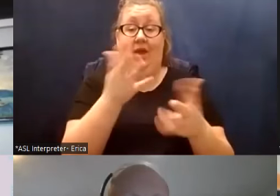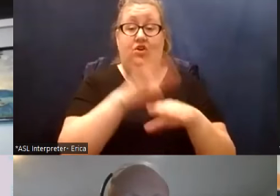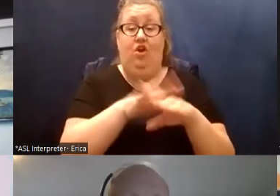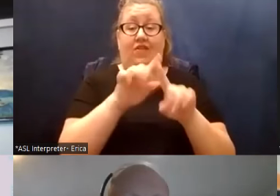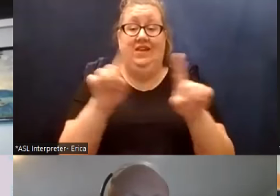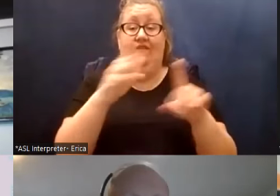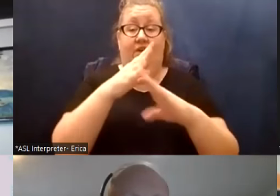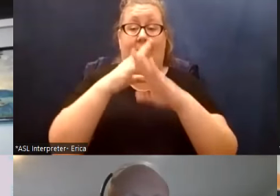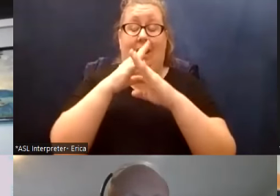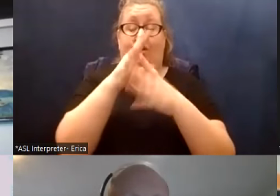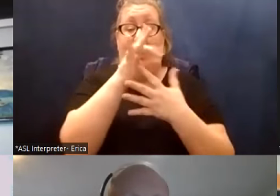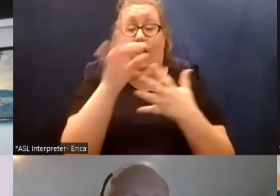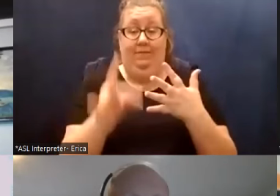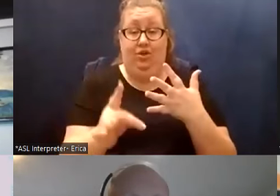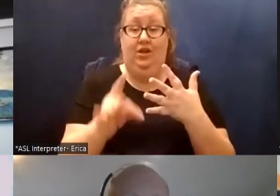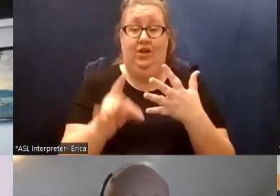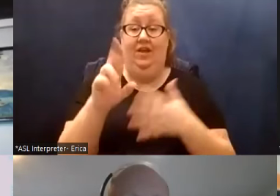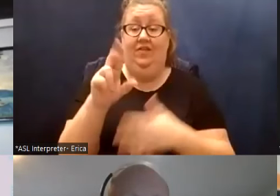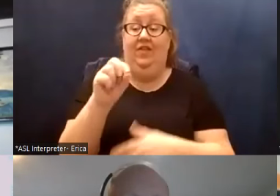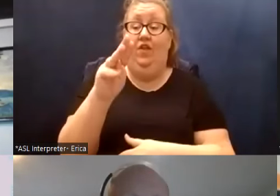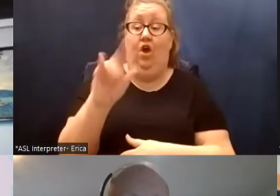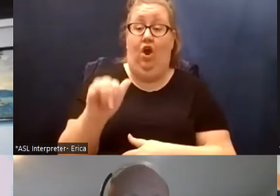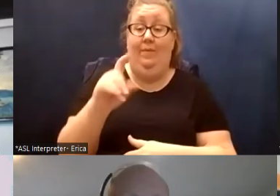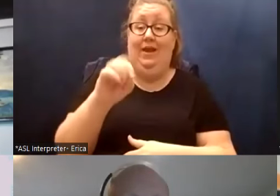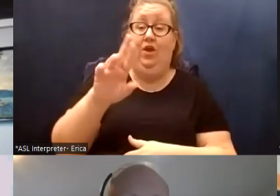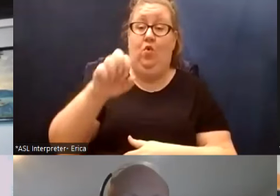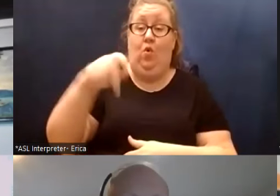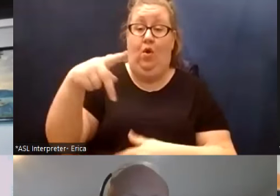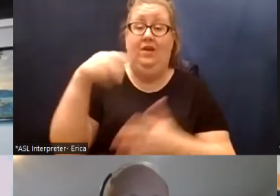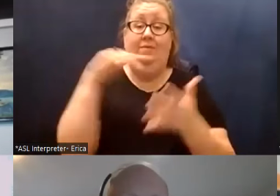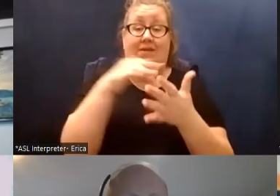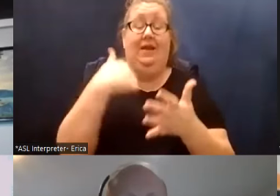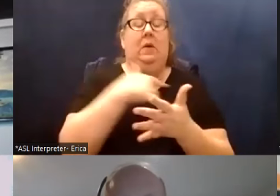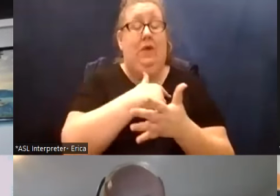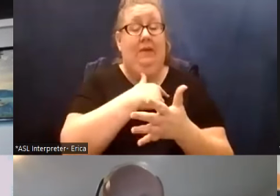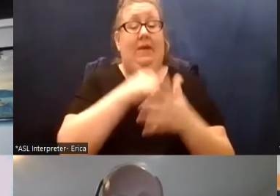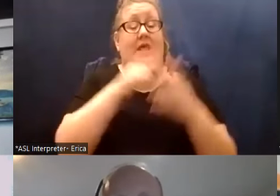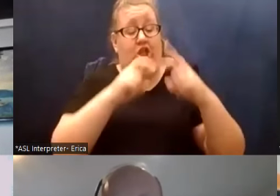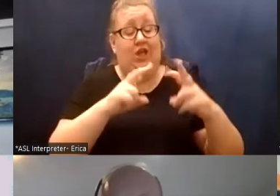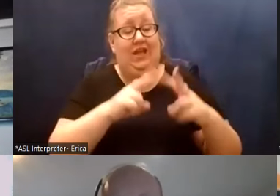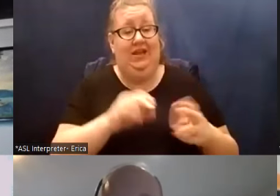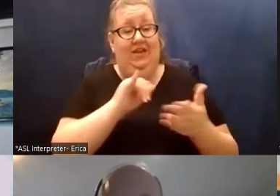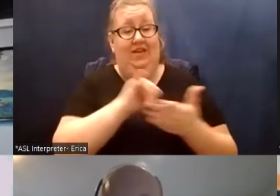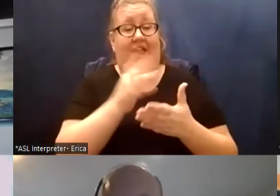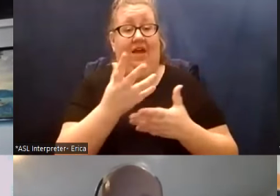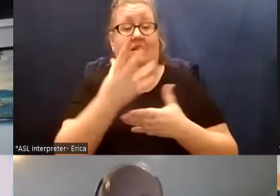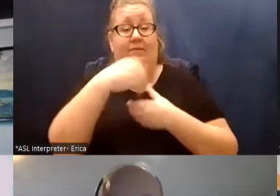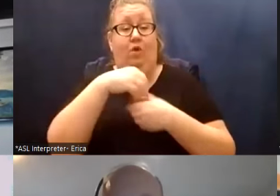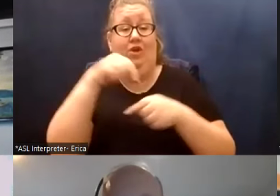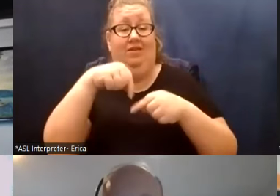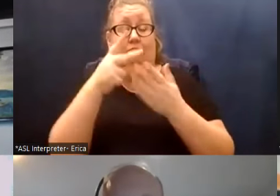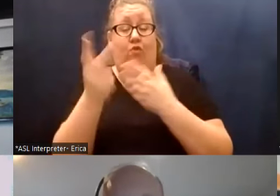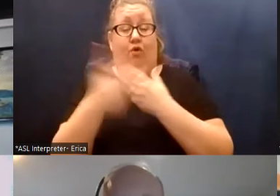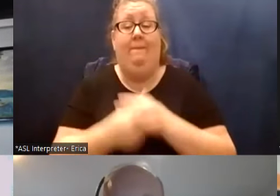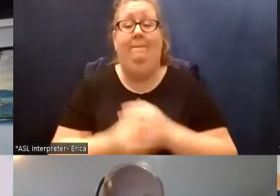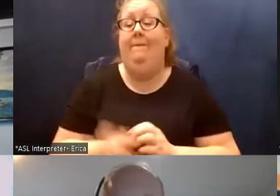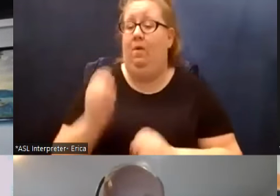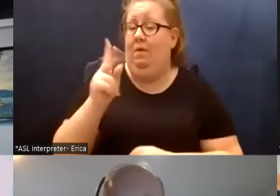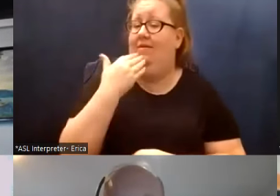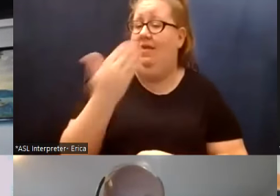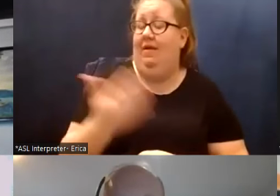barrier options that the Army Corps has been studying. We've been looking into that as part of this program. Okay, thank